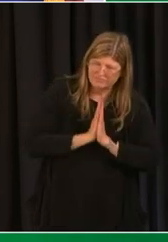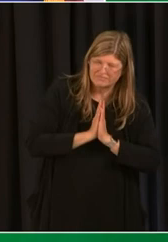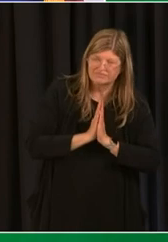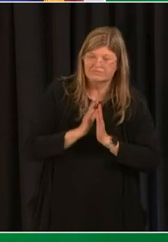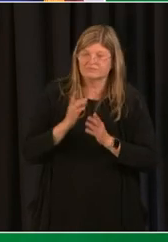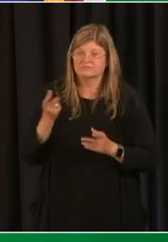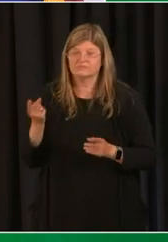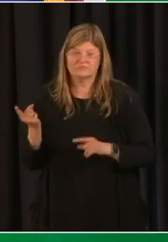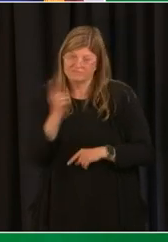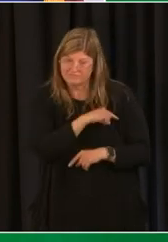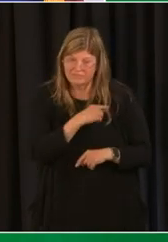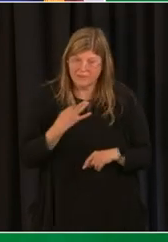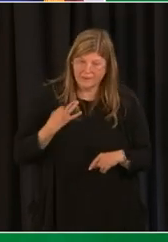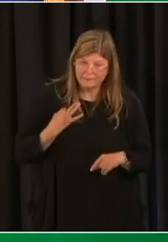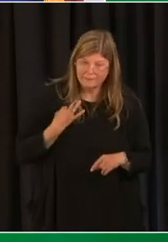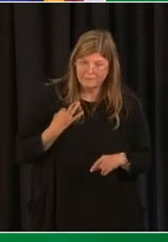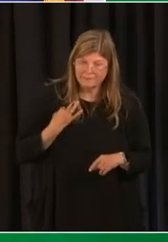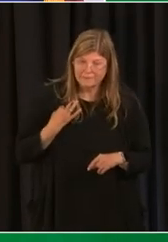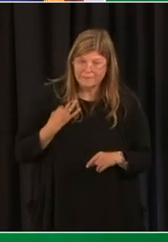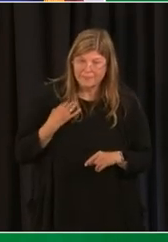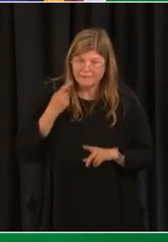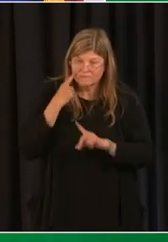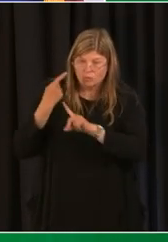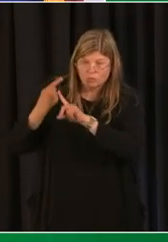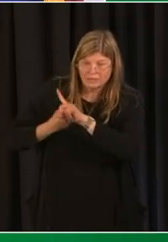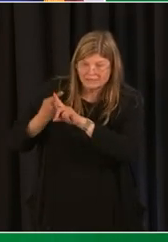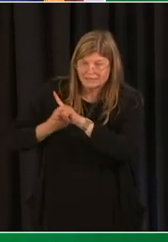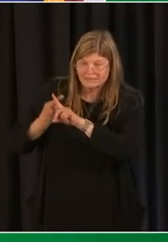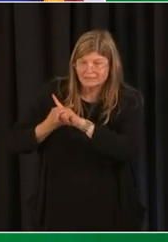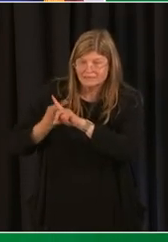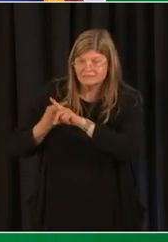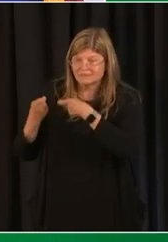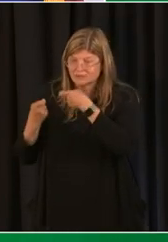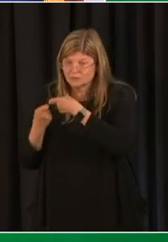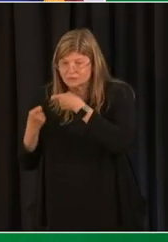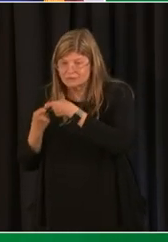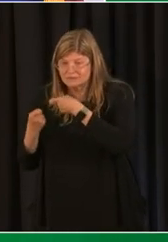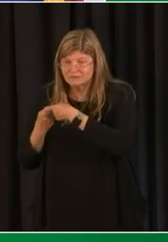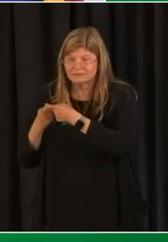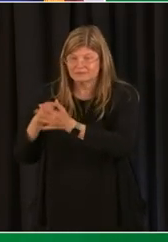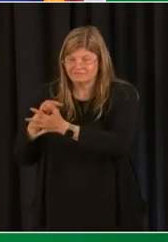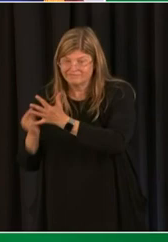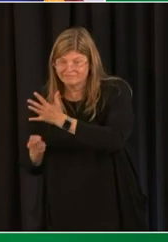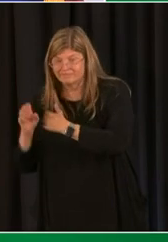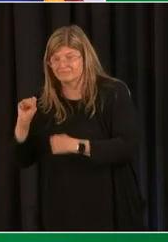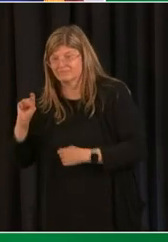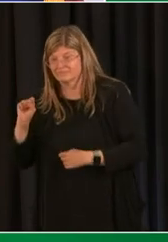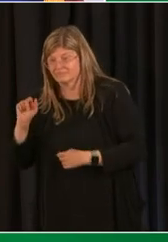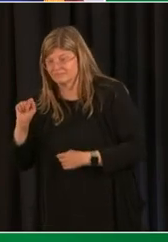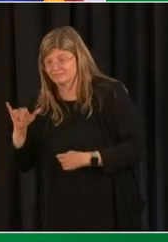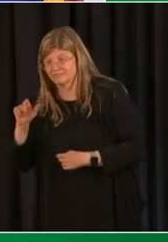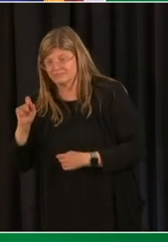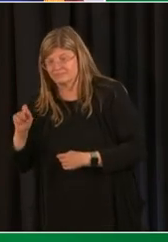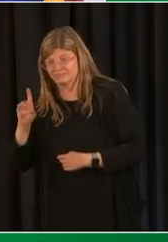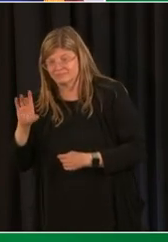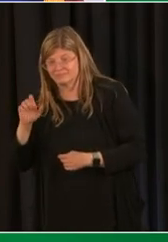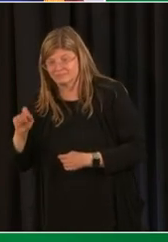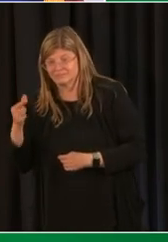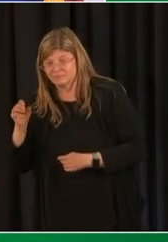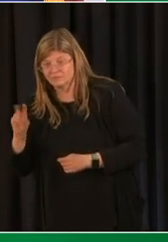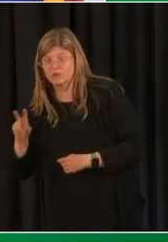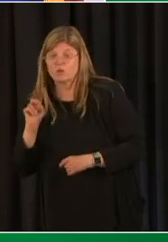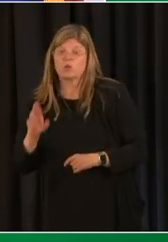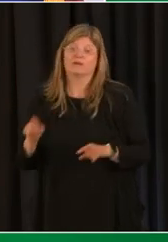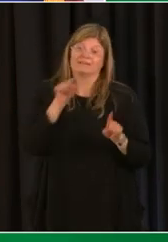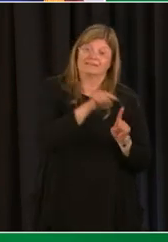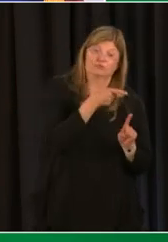go to apply for rent and utility assistance at stay.dc.gov. And then 2, pre-register for that